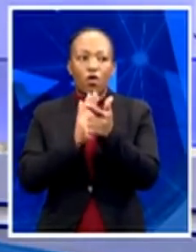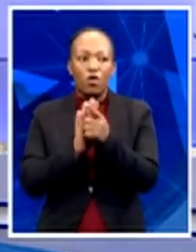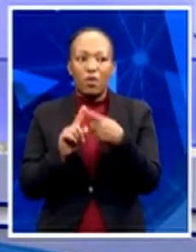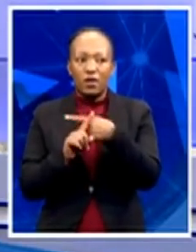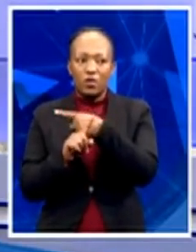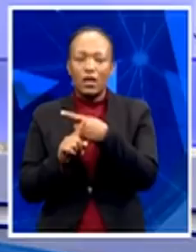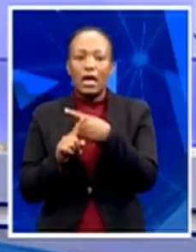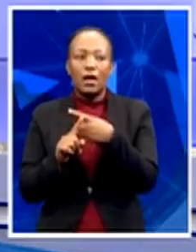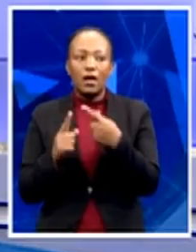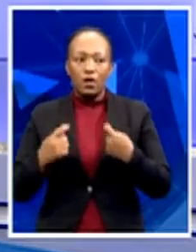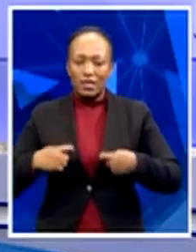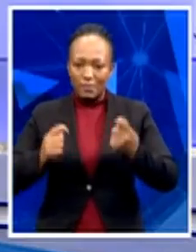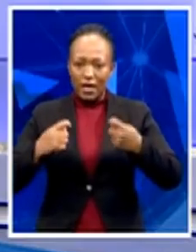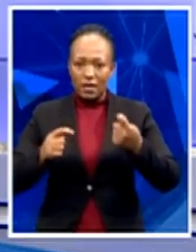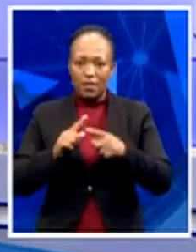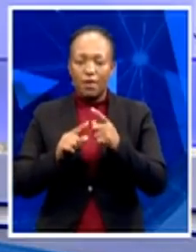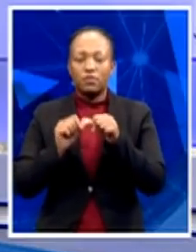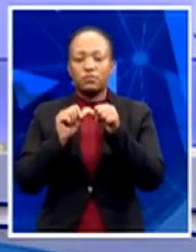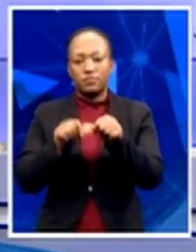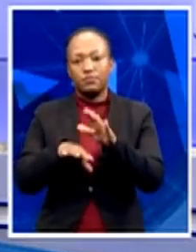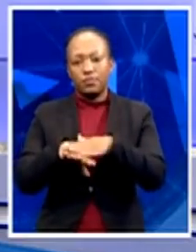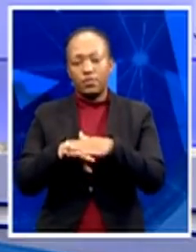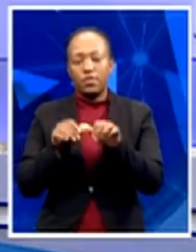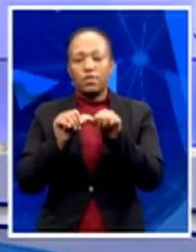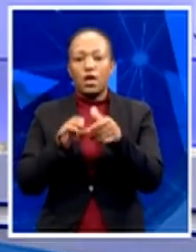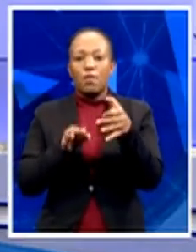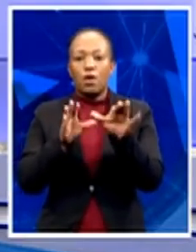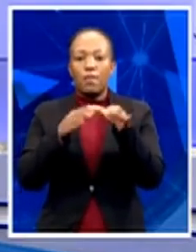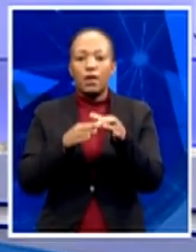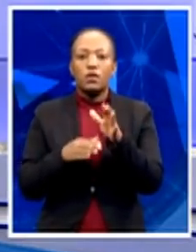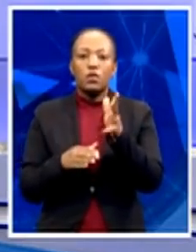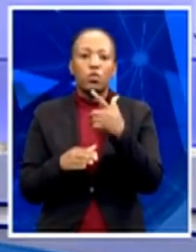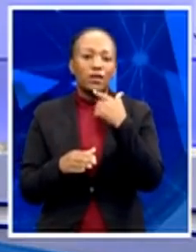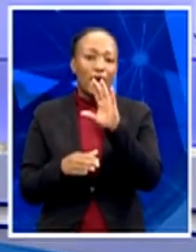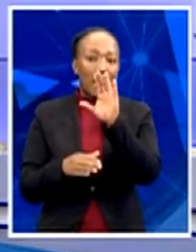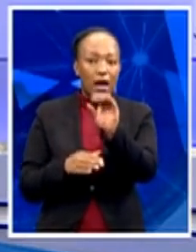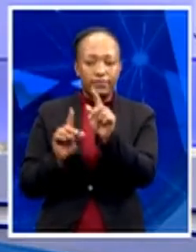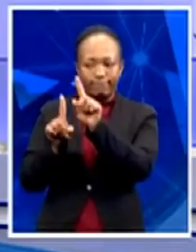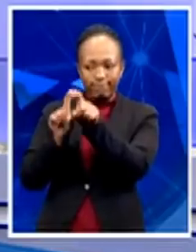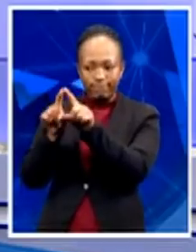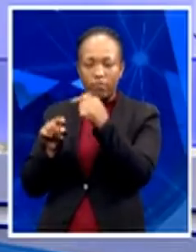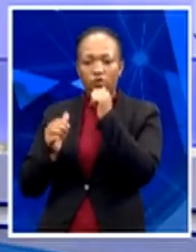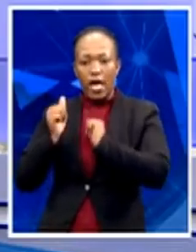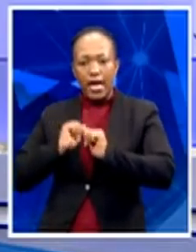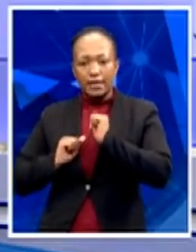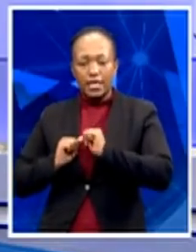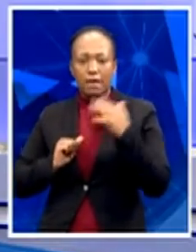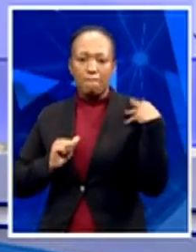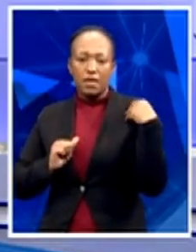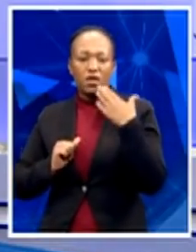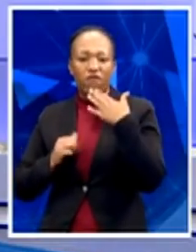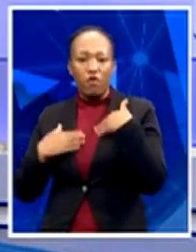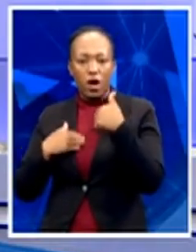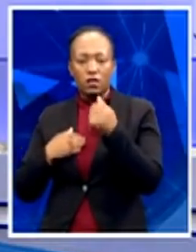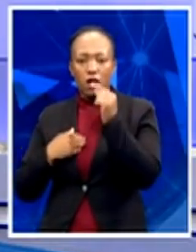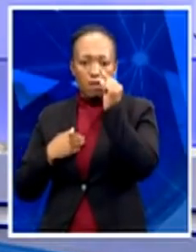political parties wanting to ask the acting Minister of Health, Mmamoloko Kubayi-Ngubane, some more questions